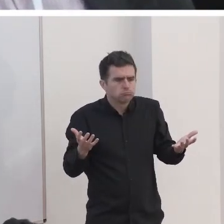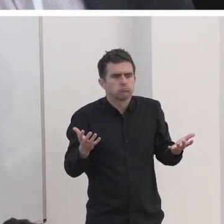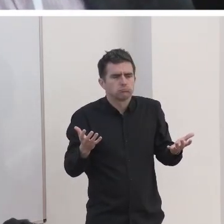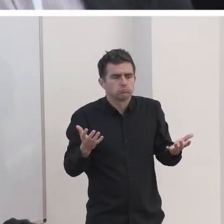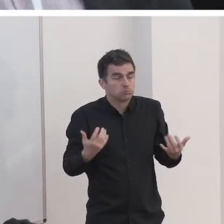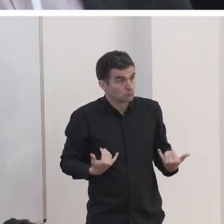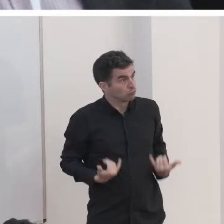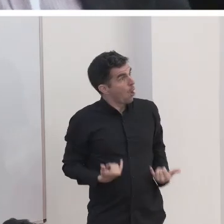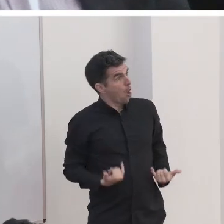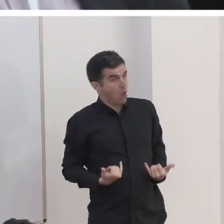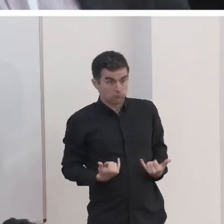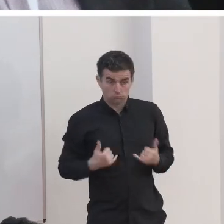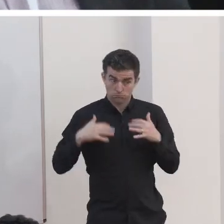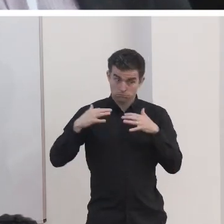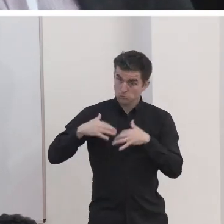challenges about it,